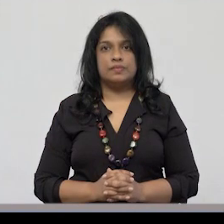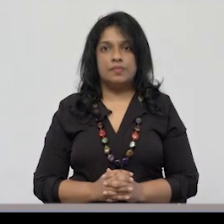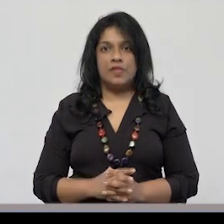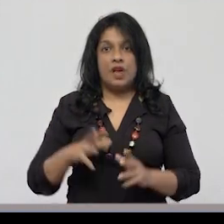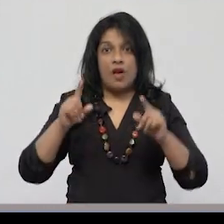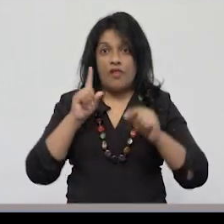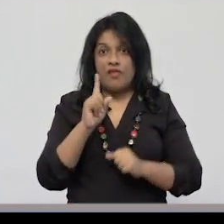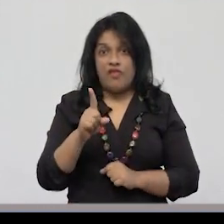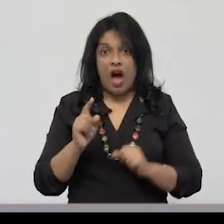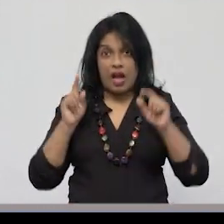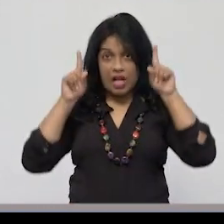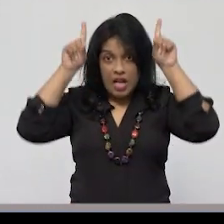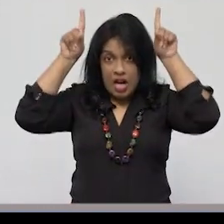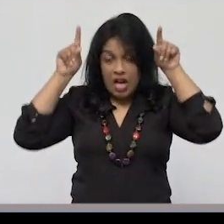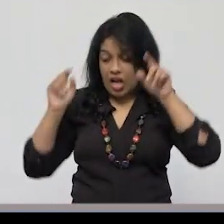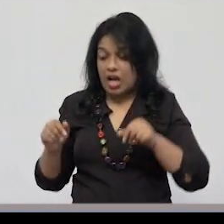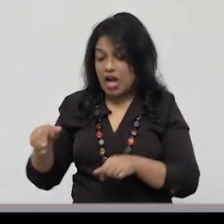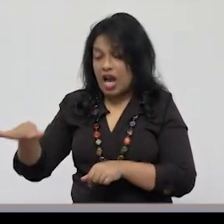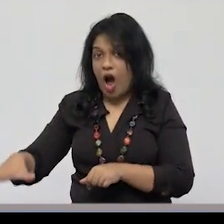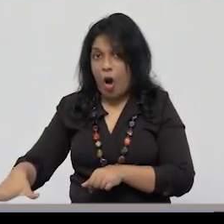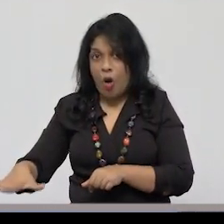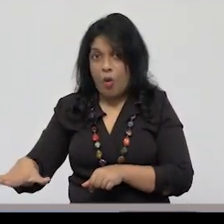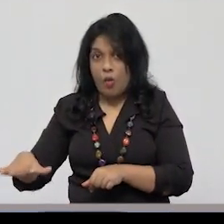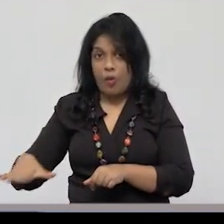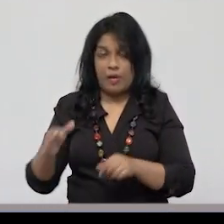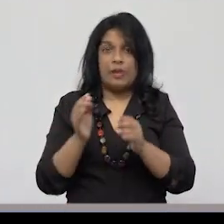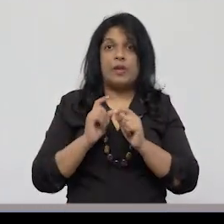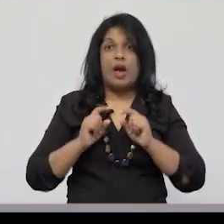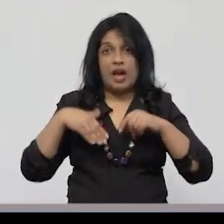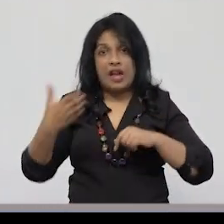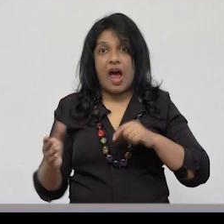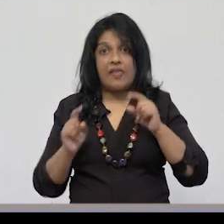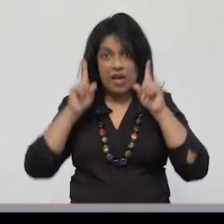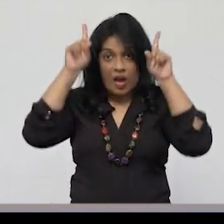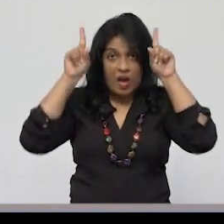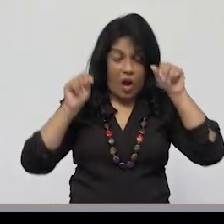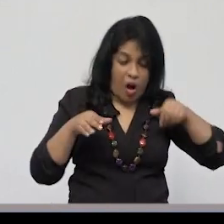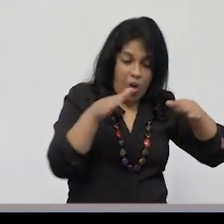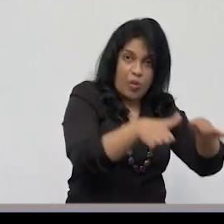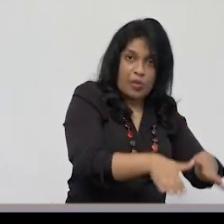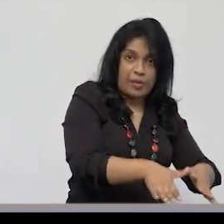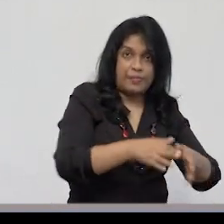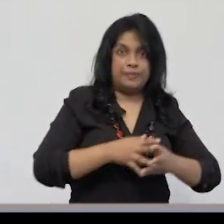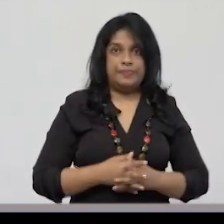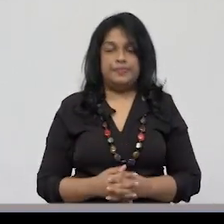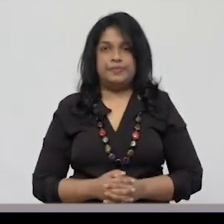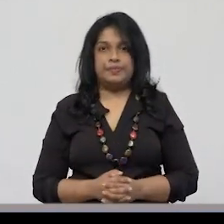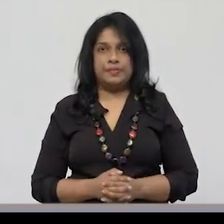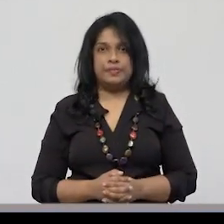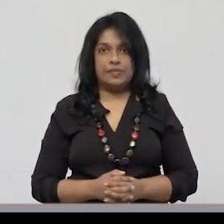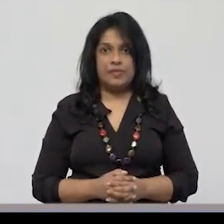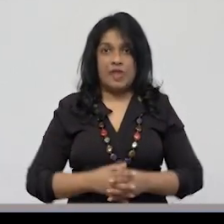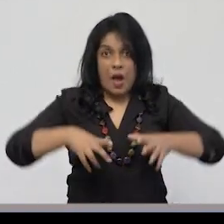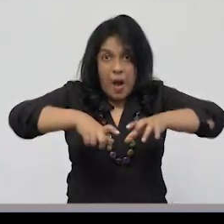yoke, right? You put two animals. And Jesus is saying here, take my yoke upon you. And some of you are saying,